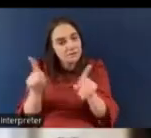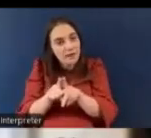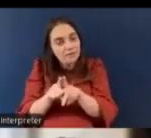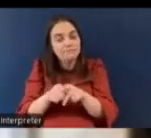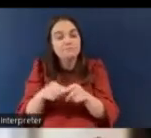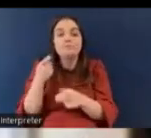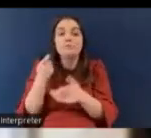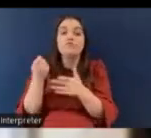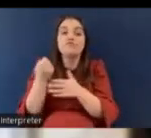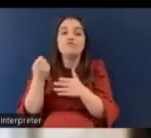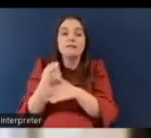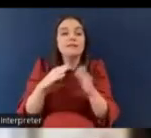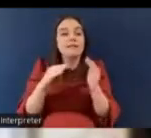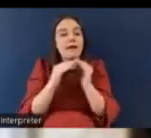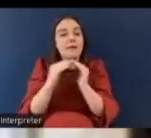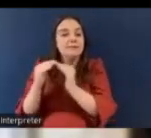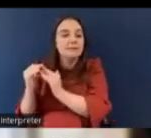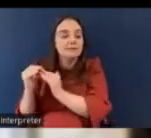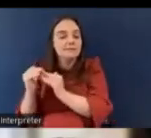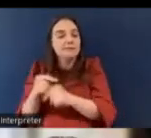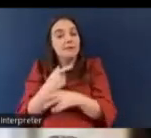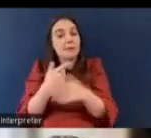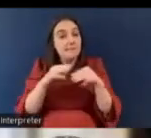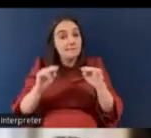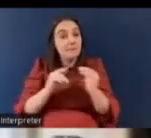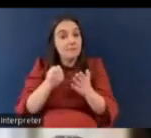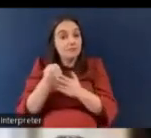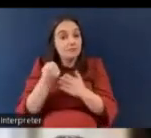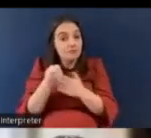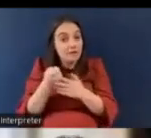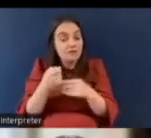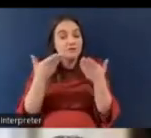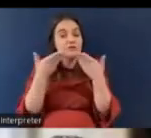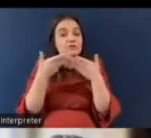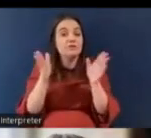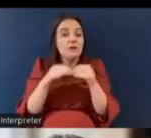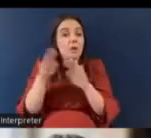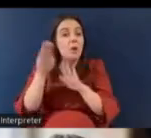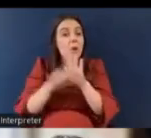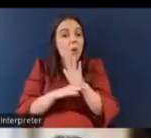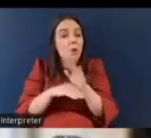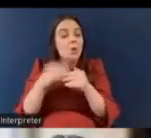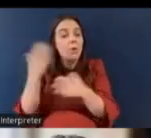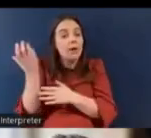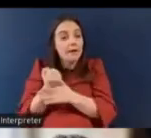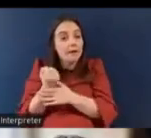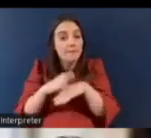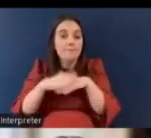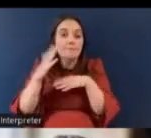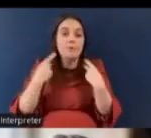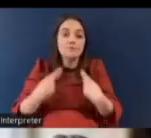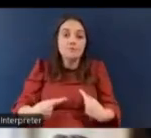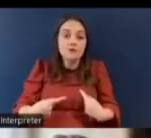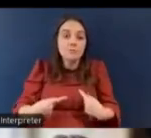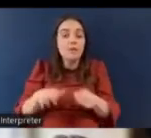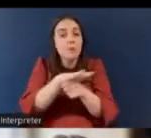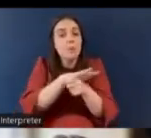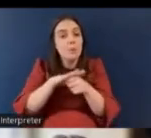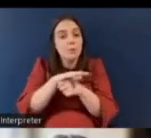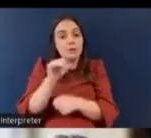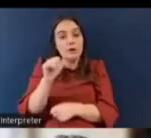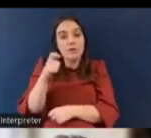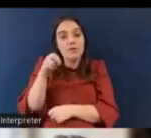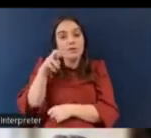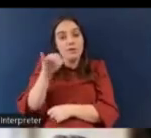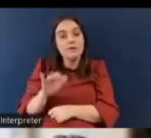Rental properties, people renting are generally lower income, more vulnerable, and local authorities should be obliged